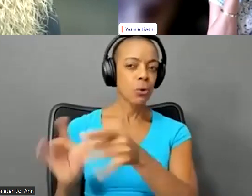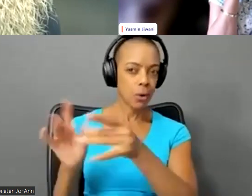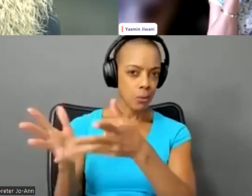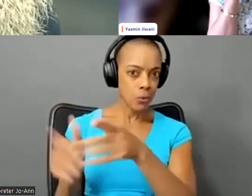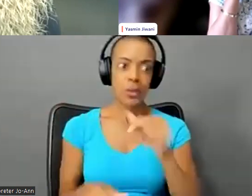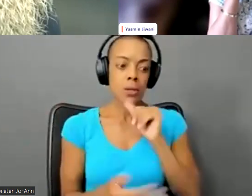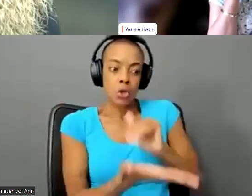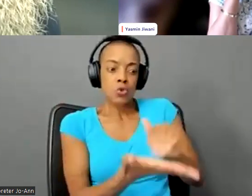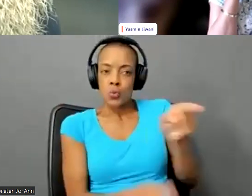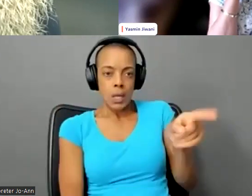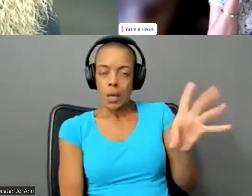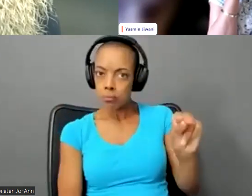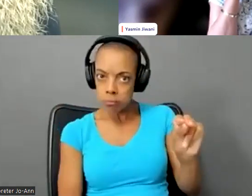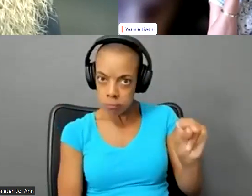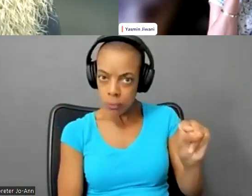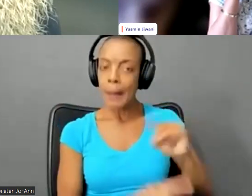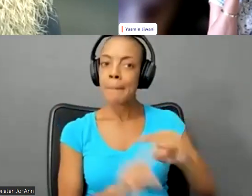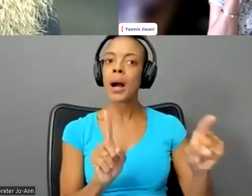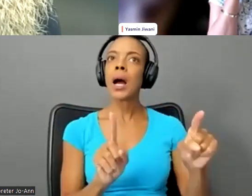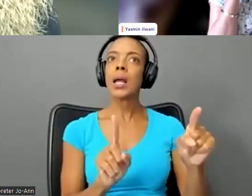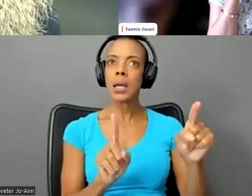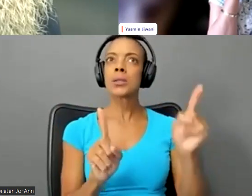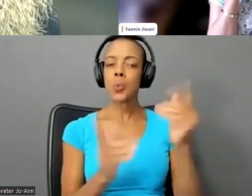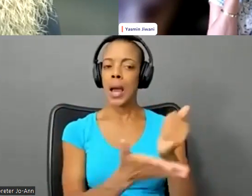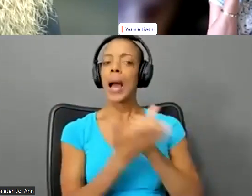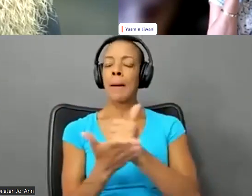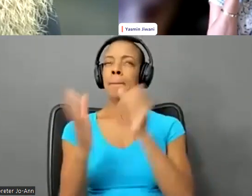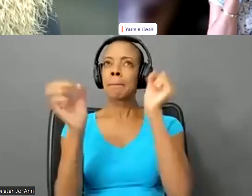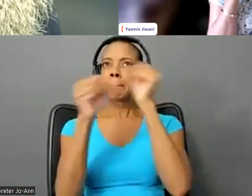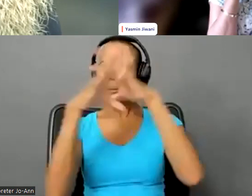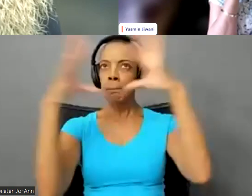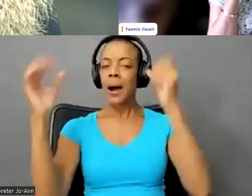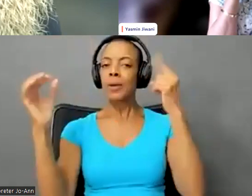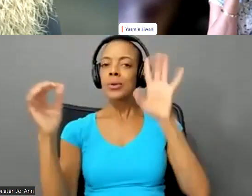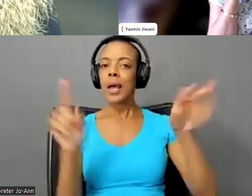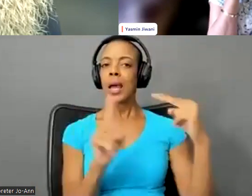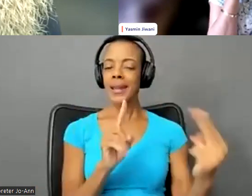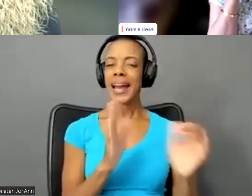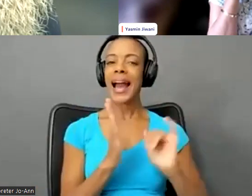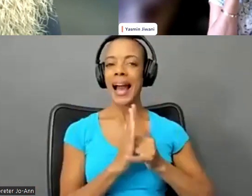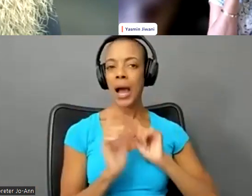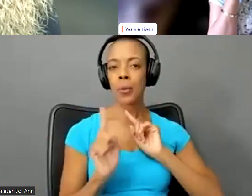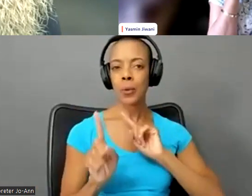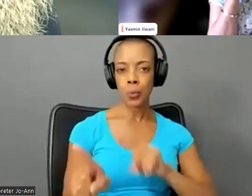is useful as a frame, as a context for understanding how they report.